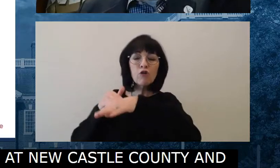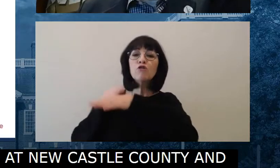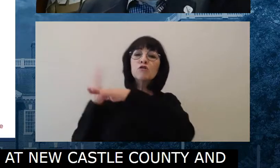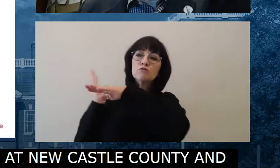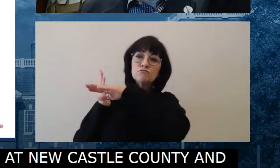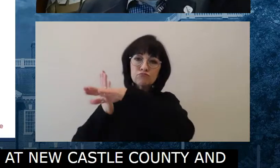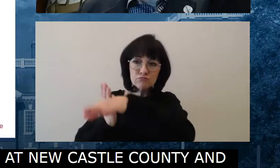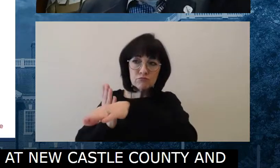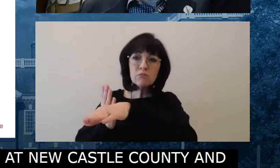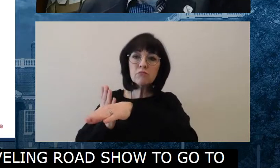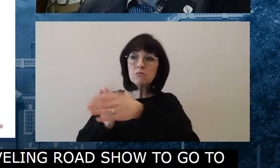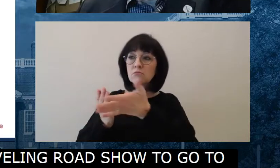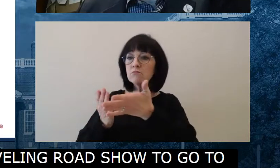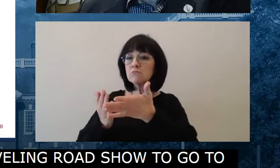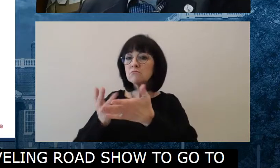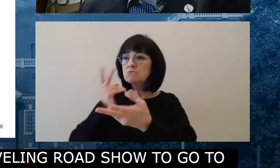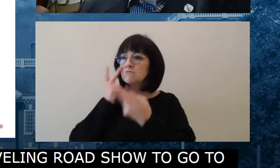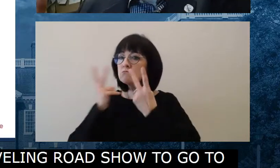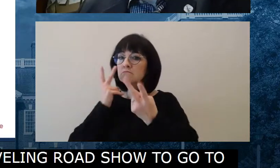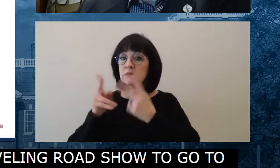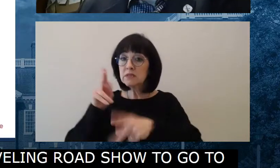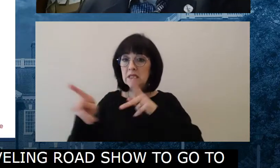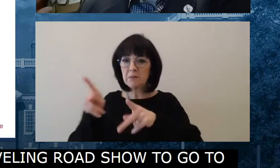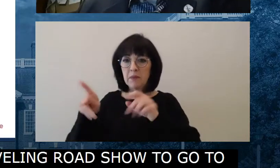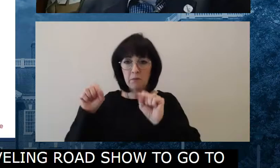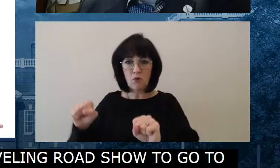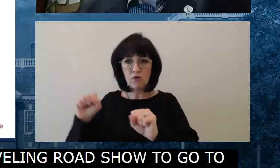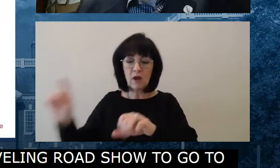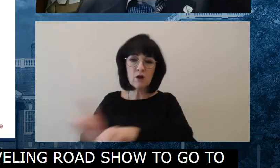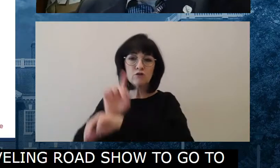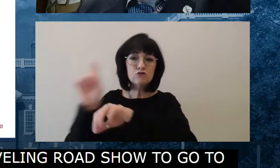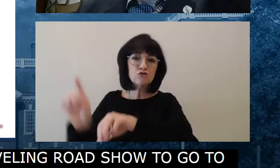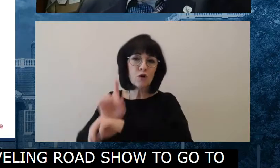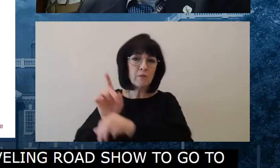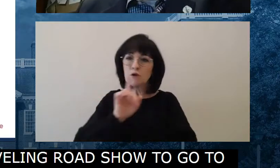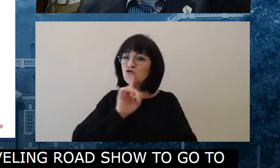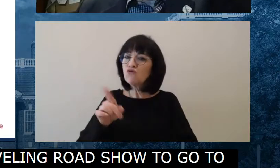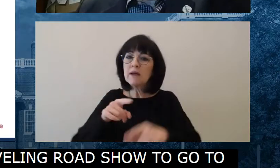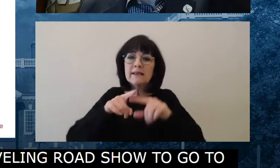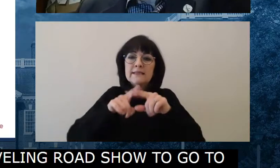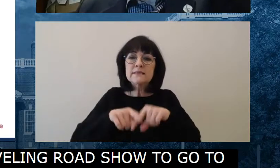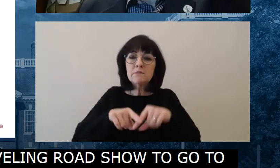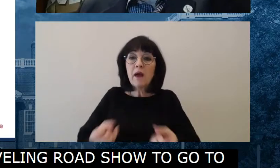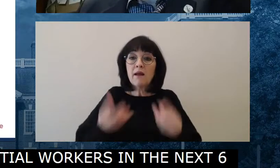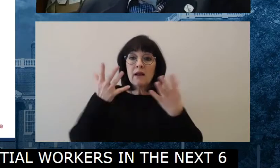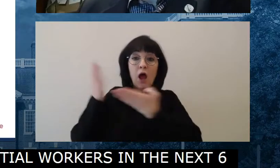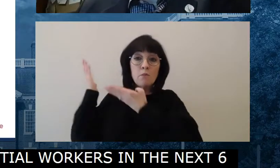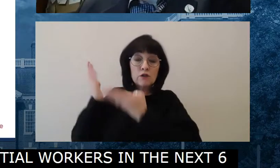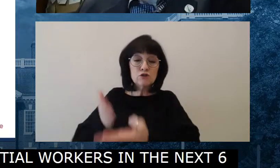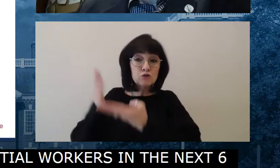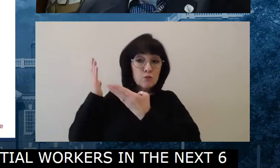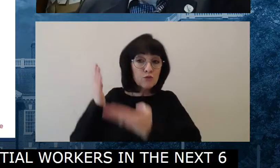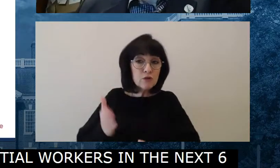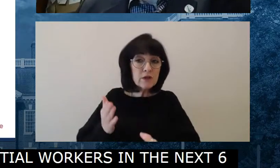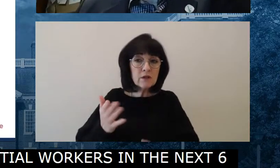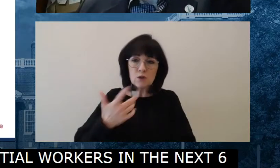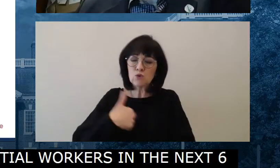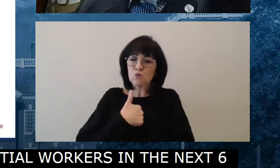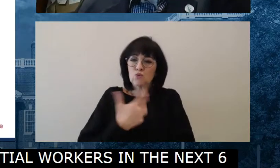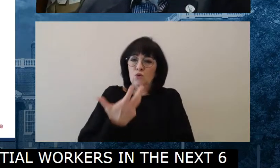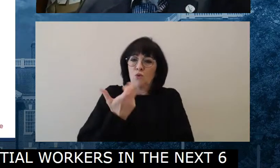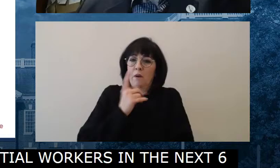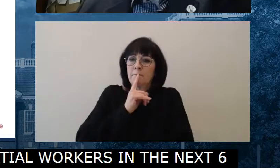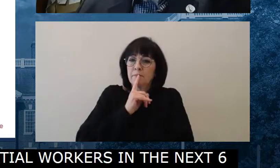So more to come on that. But again, really that's supply dependent. We know we want to provide the vaccine to the